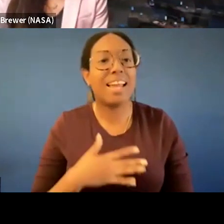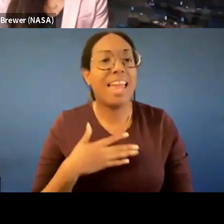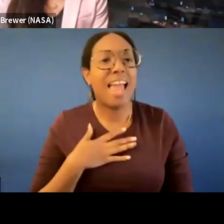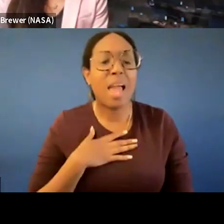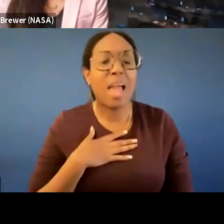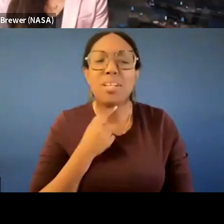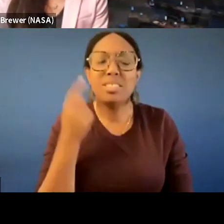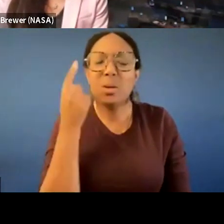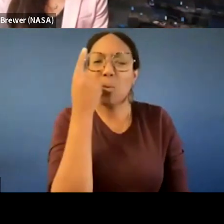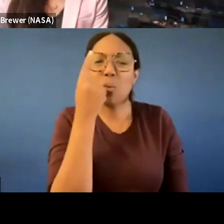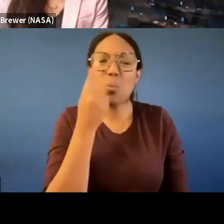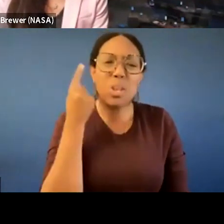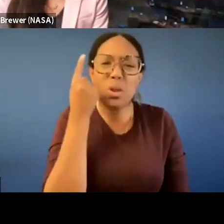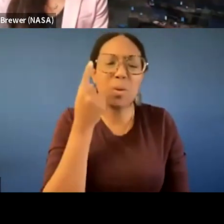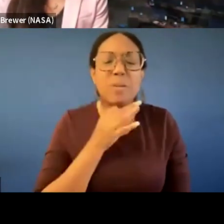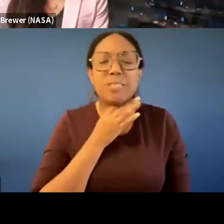wondering about,